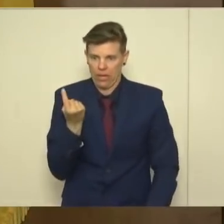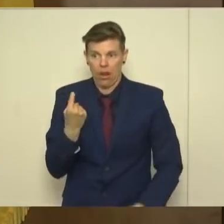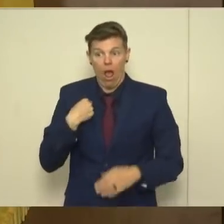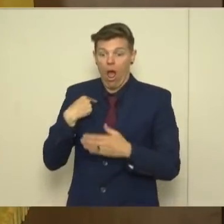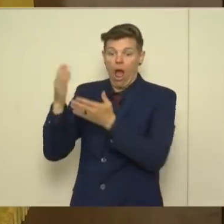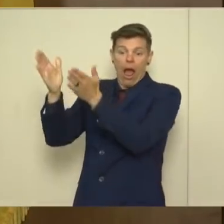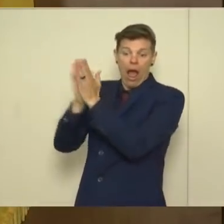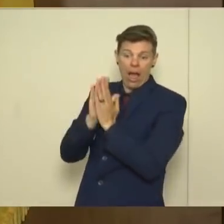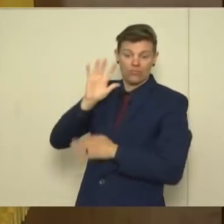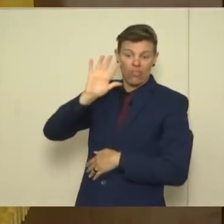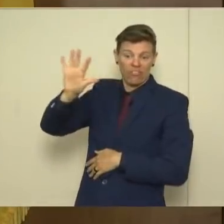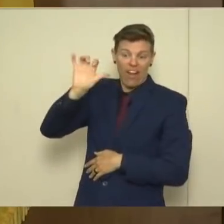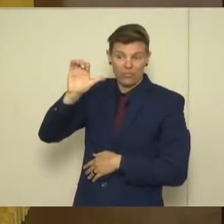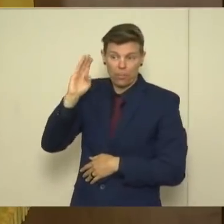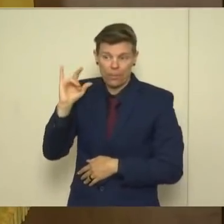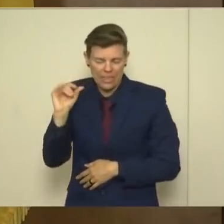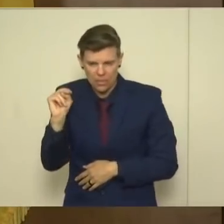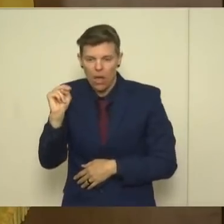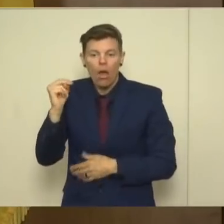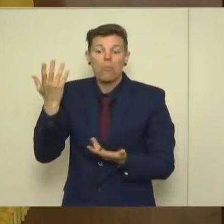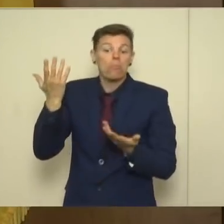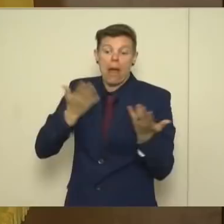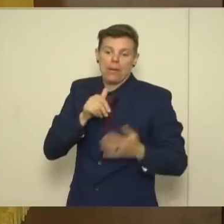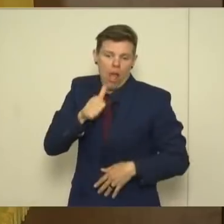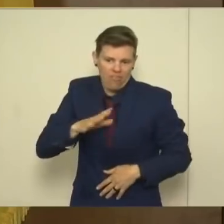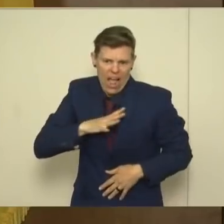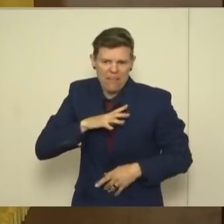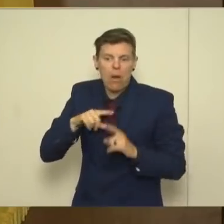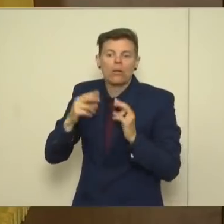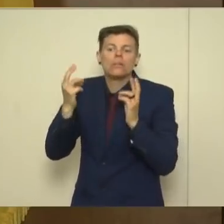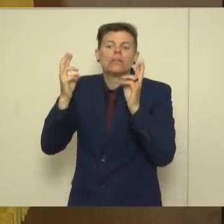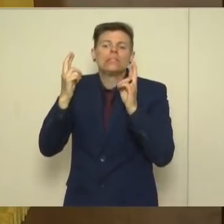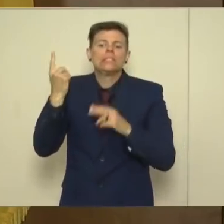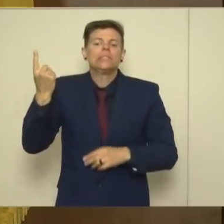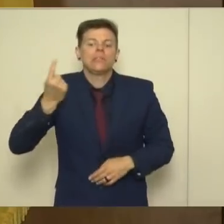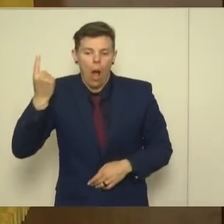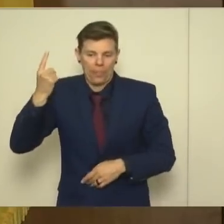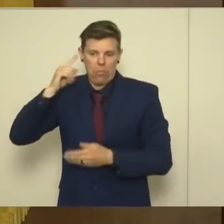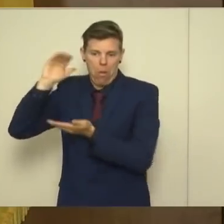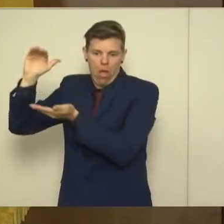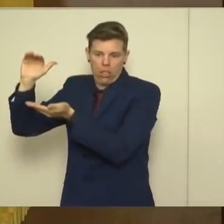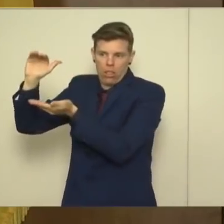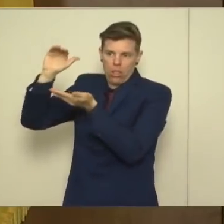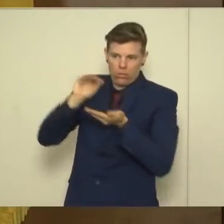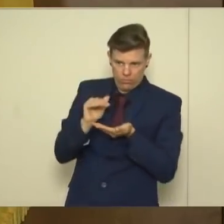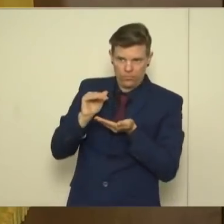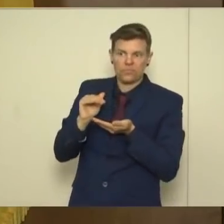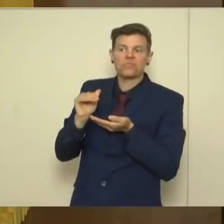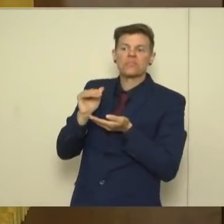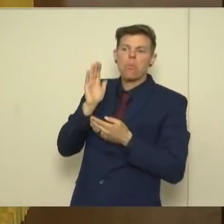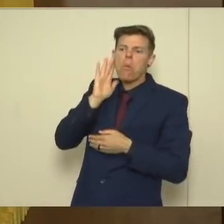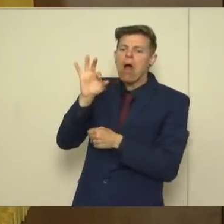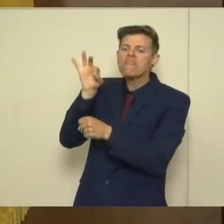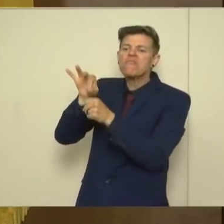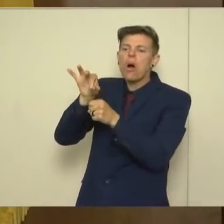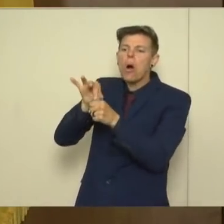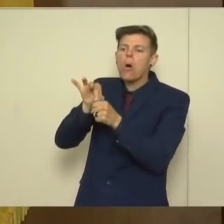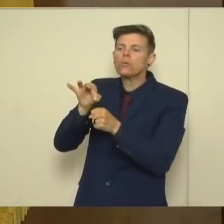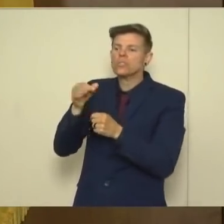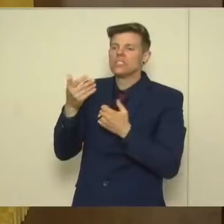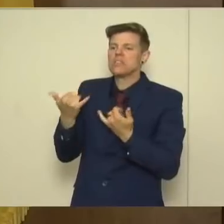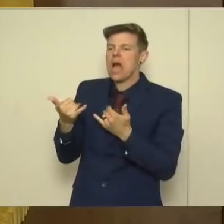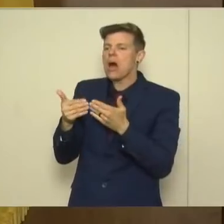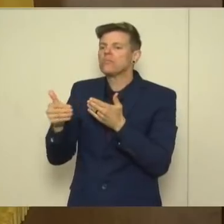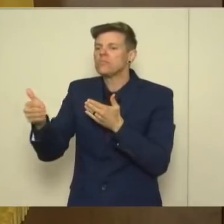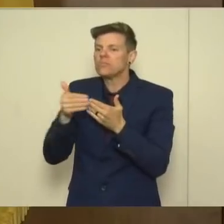the National Governors Association. But I think we will see additional votes on the matter between now and November, and I